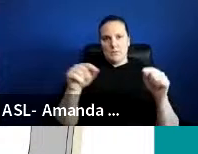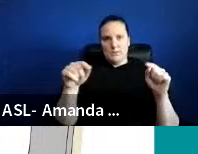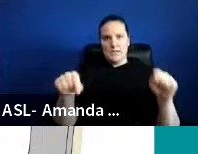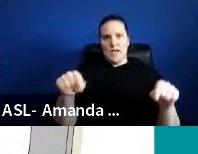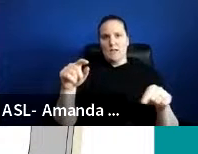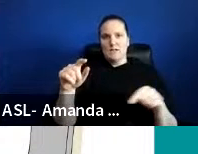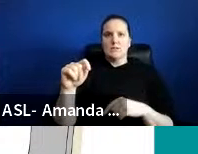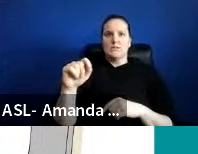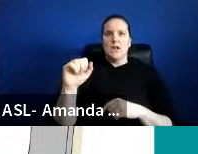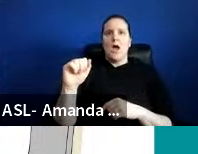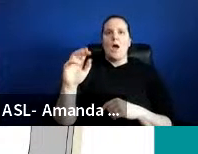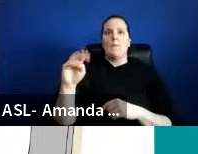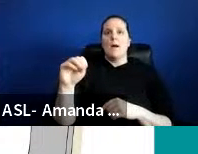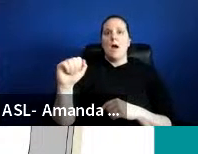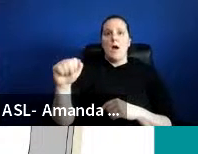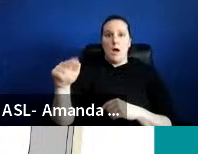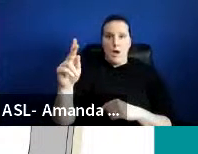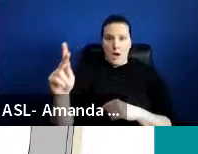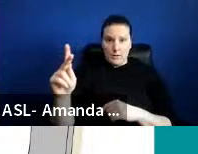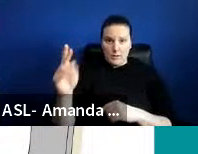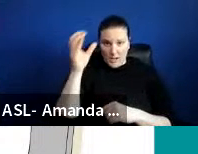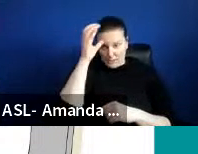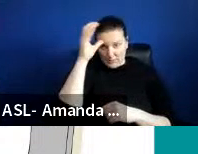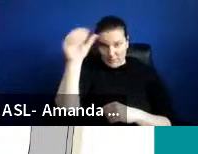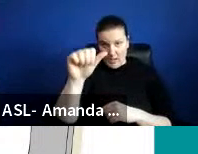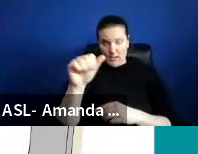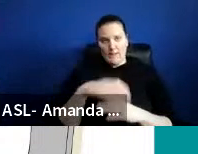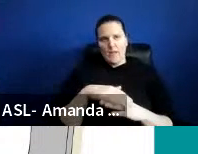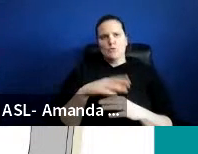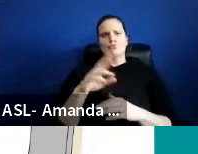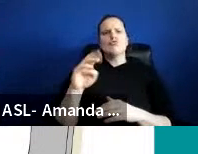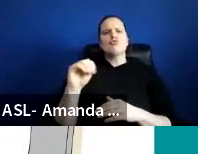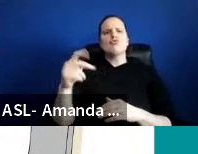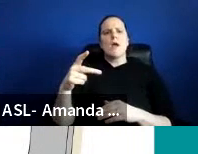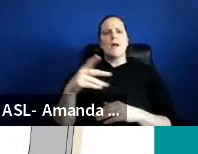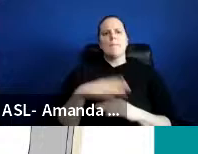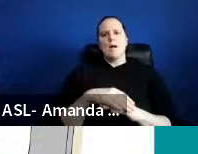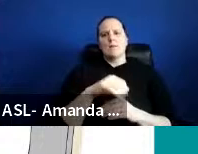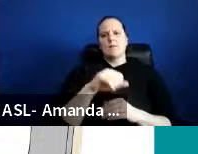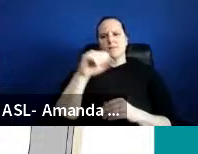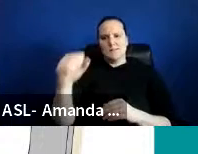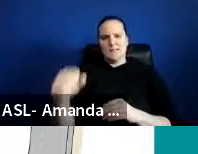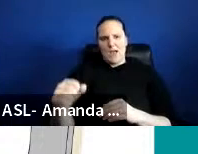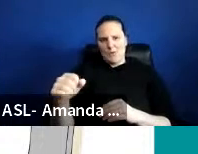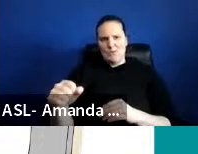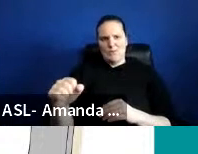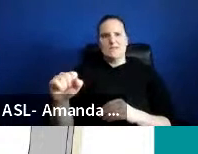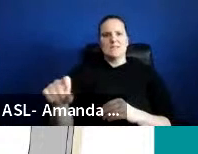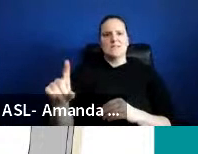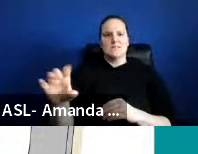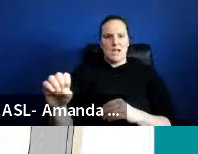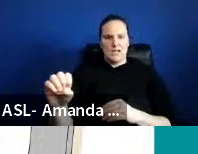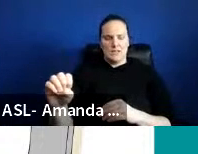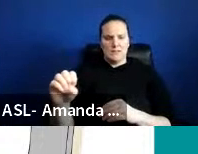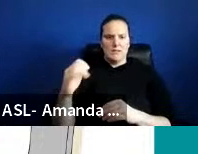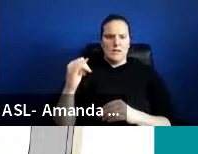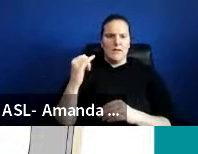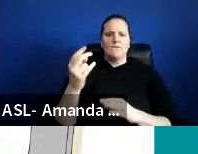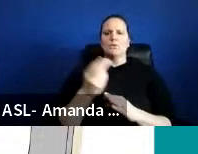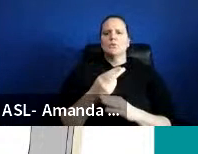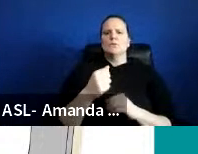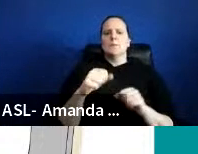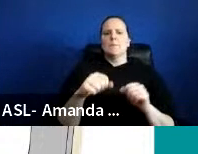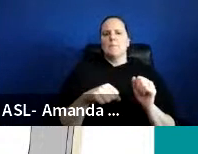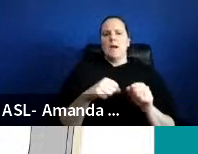concept A, and then there's a ramp on the south side. And of course, I think if you were using your bike, you